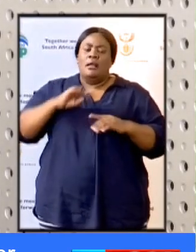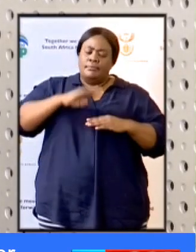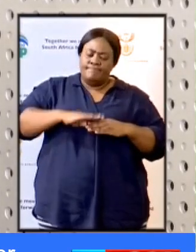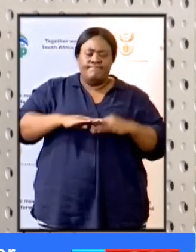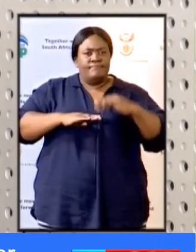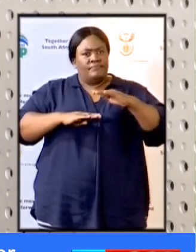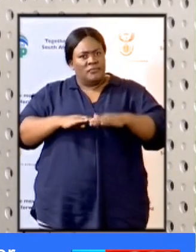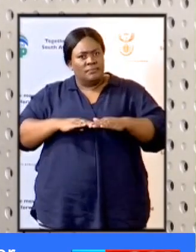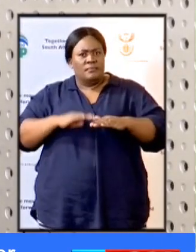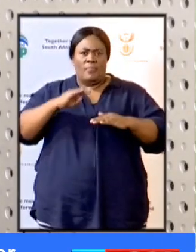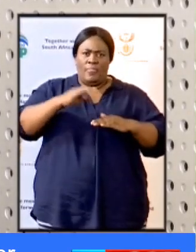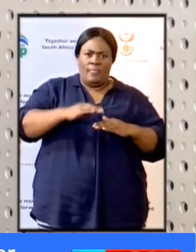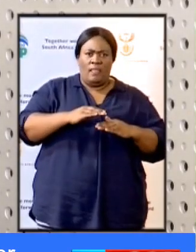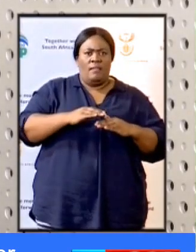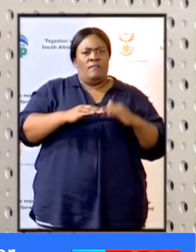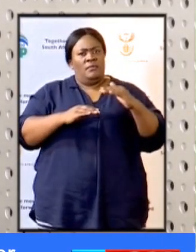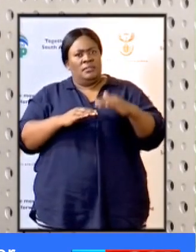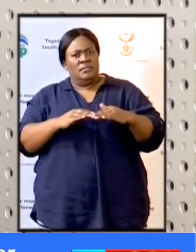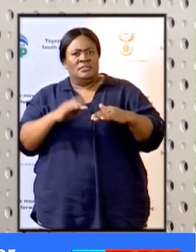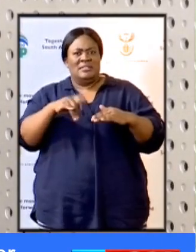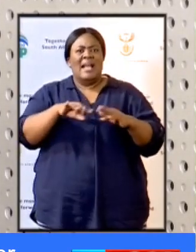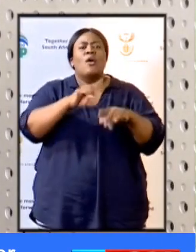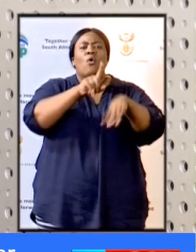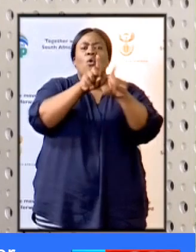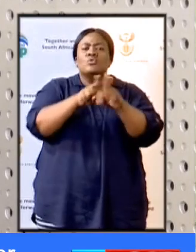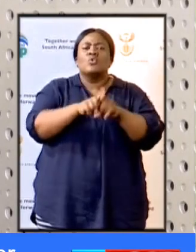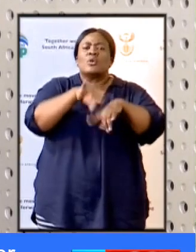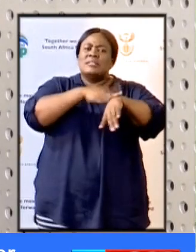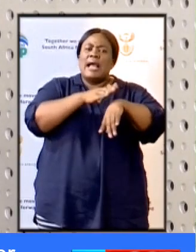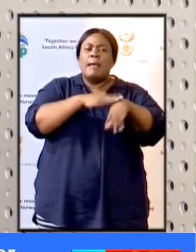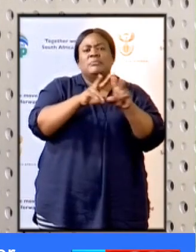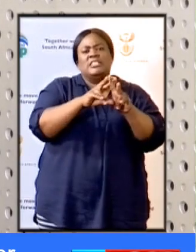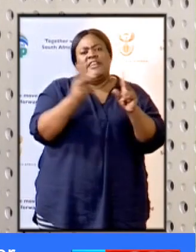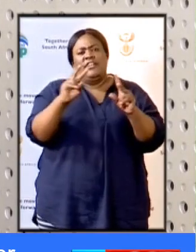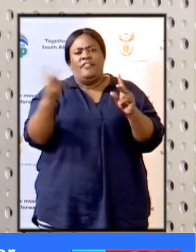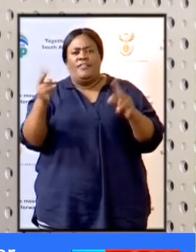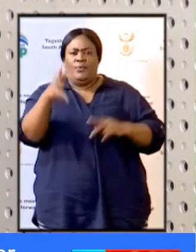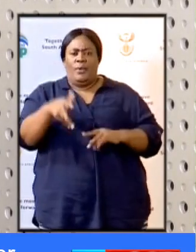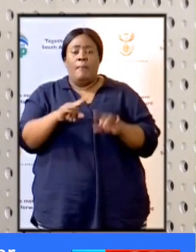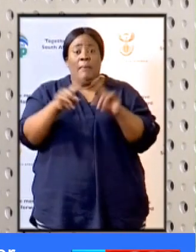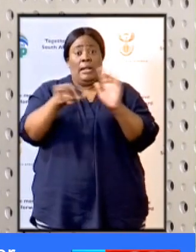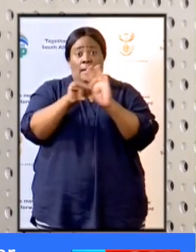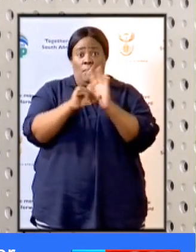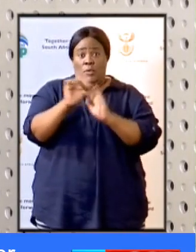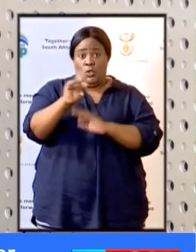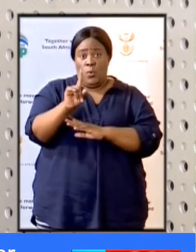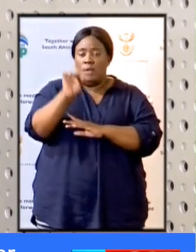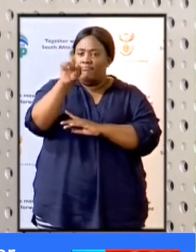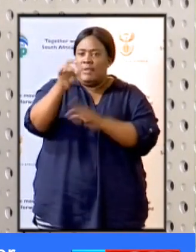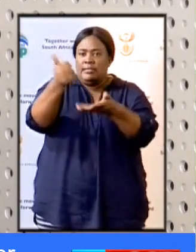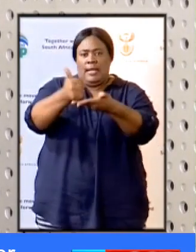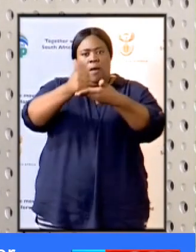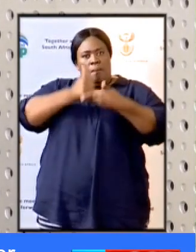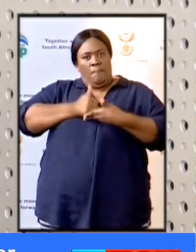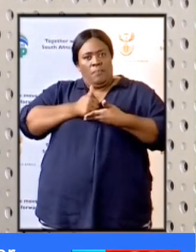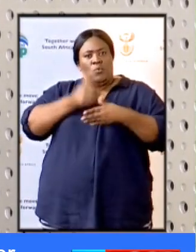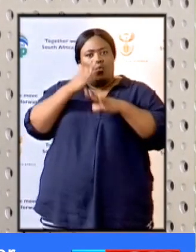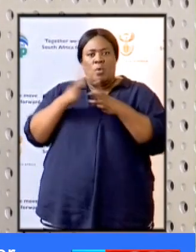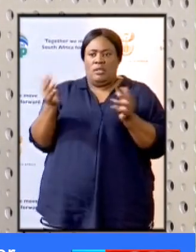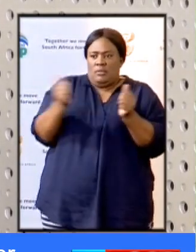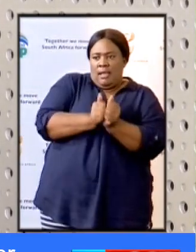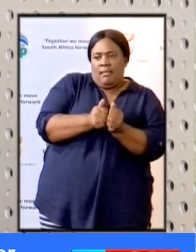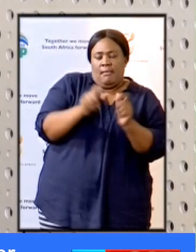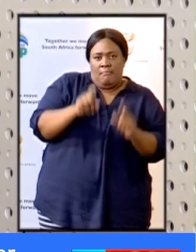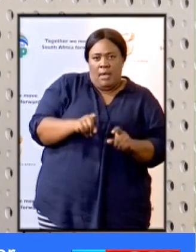bona ba tlatla ka nako tse fapaneng empa se tshwantse ba se etse go re thusa go re sebedisane mmogo